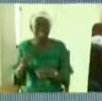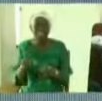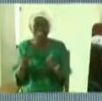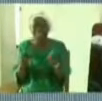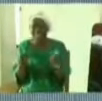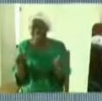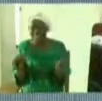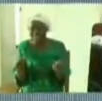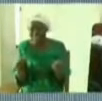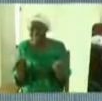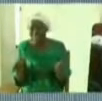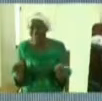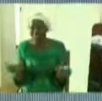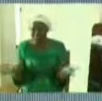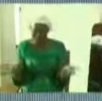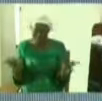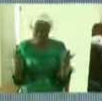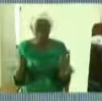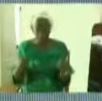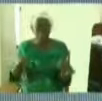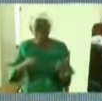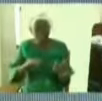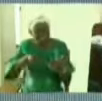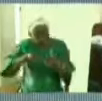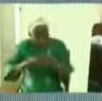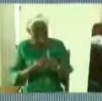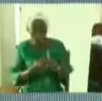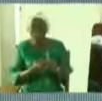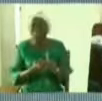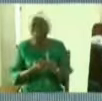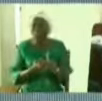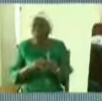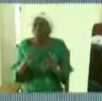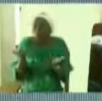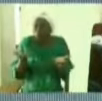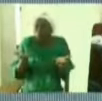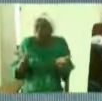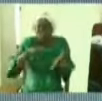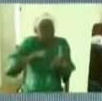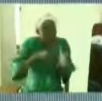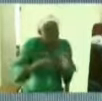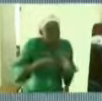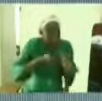So let's start by saying, what exactly is peace?